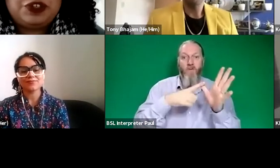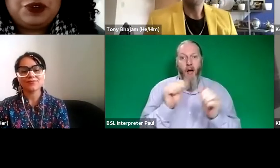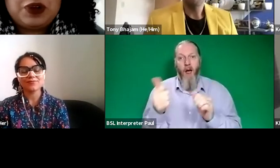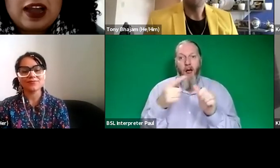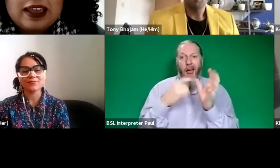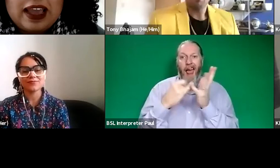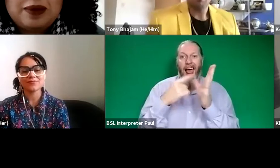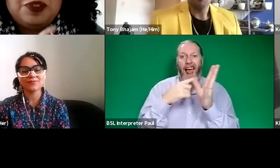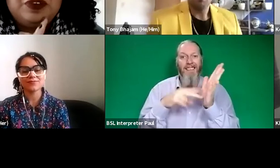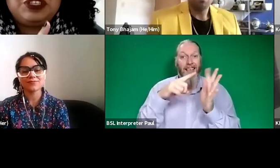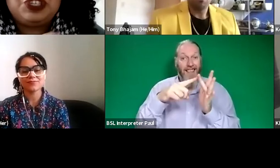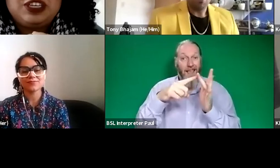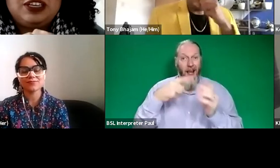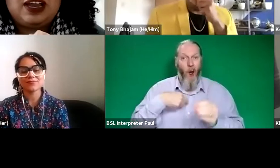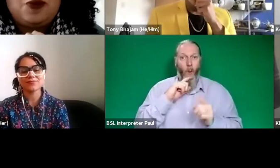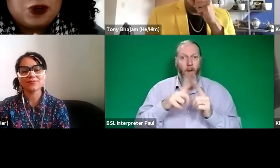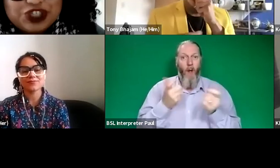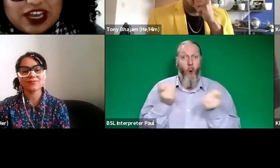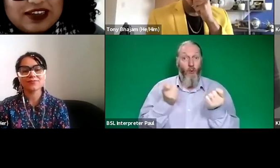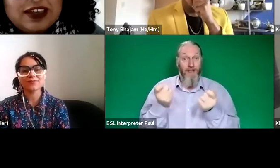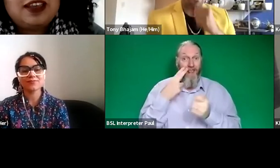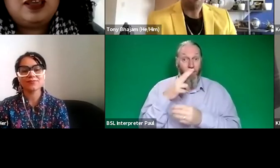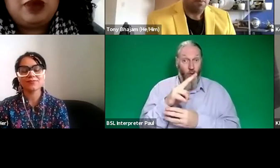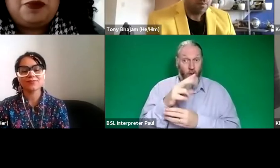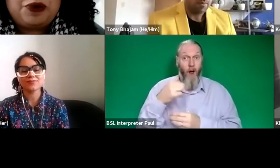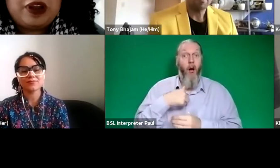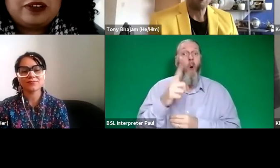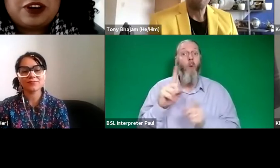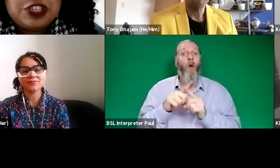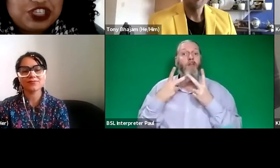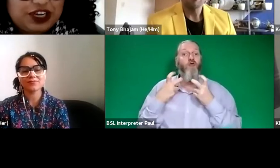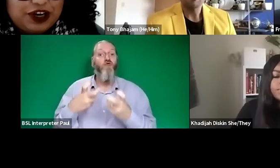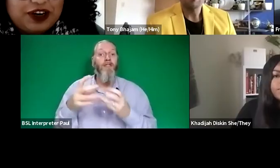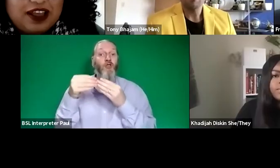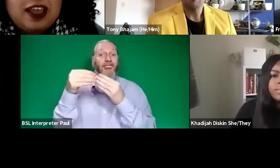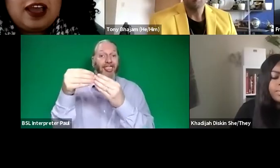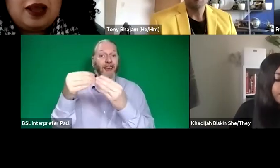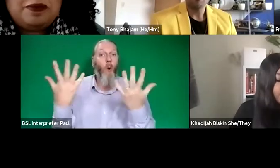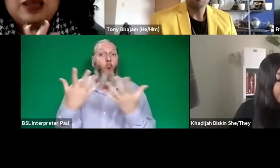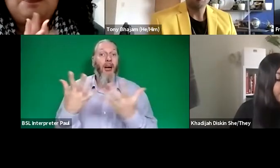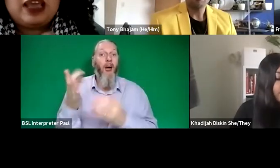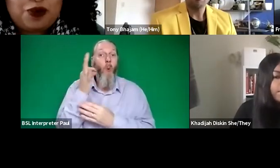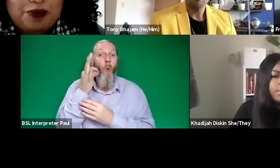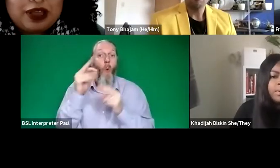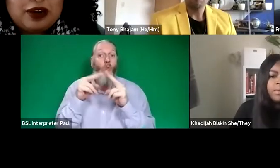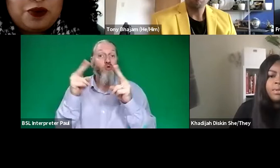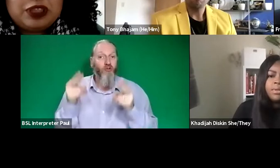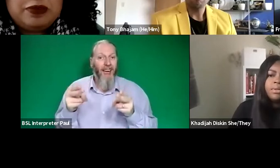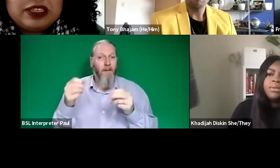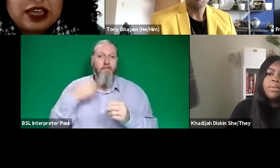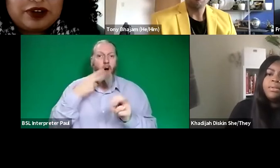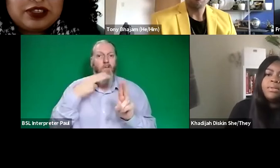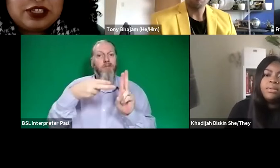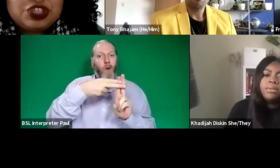the afternoon. I am the research lead at Watershed. My pronouns are she, her. I'm a Black woman